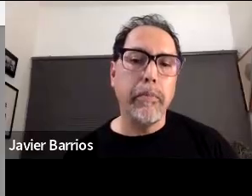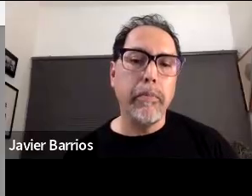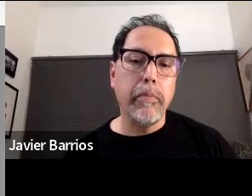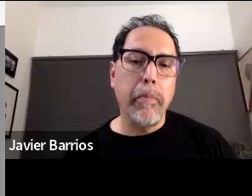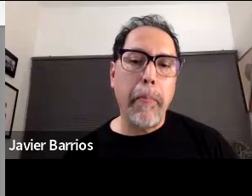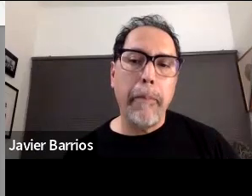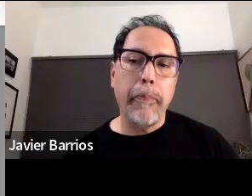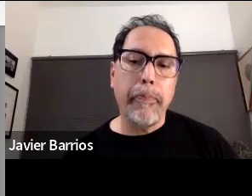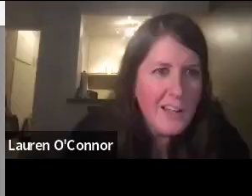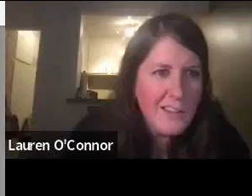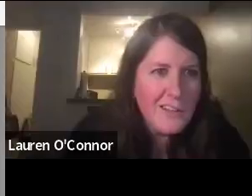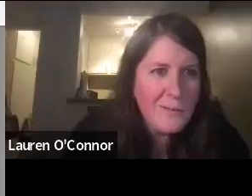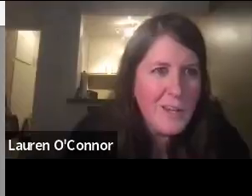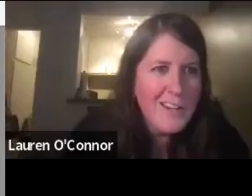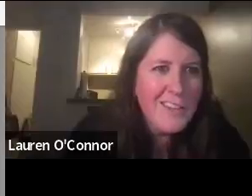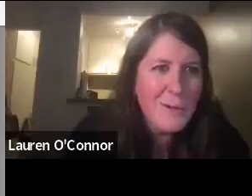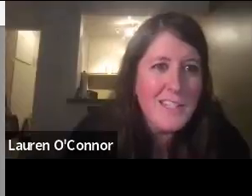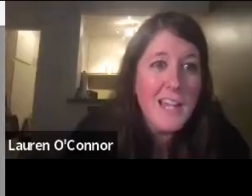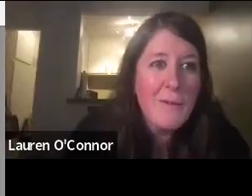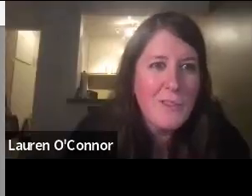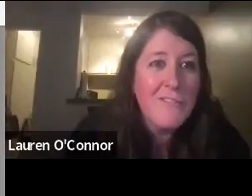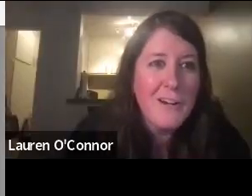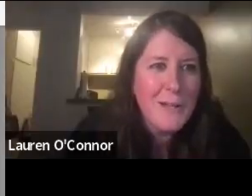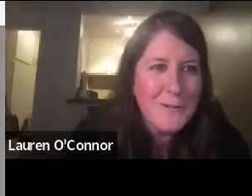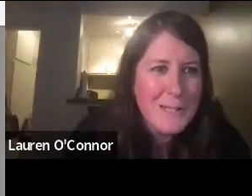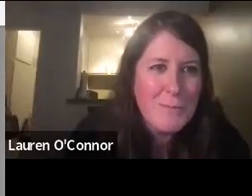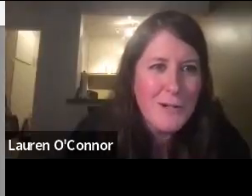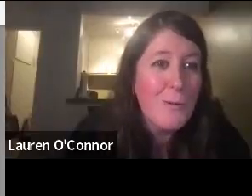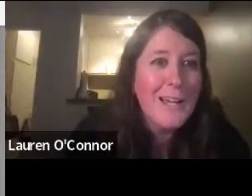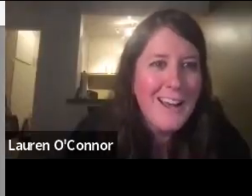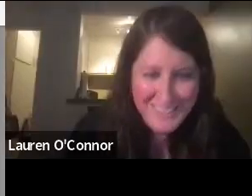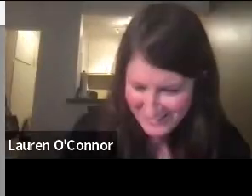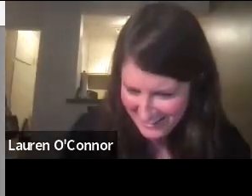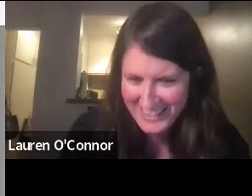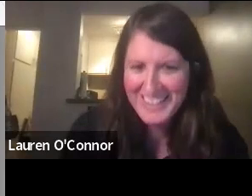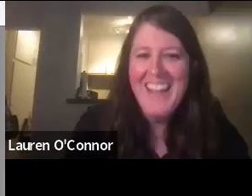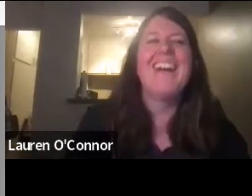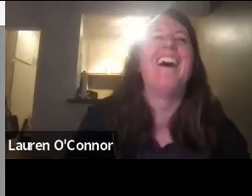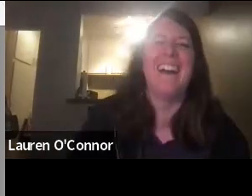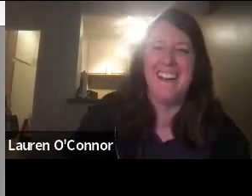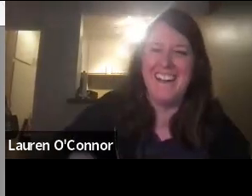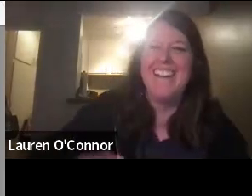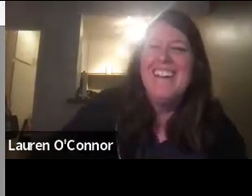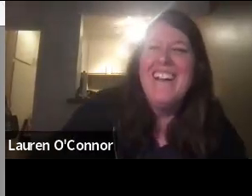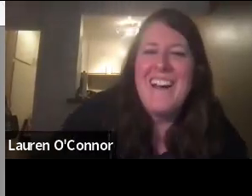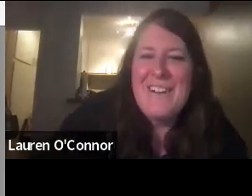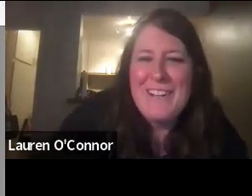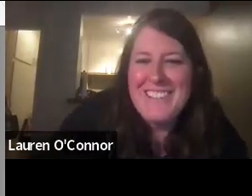sure. And I mean, like, there was a time when the fire in my loins burned white hot. Like,